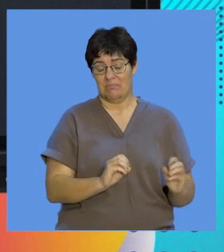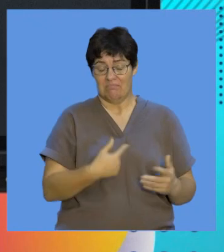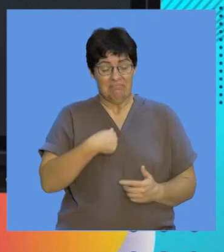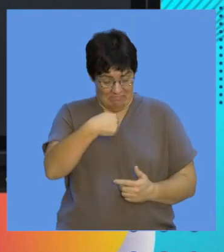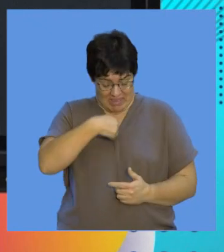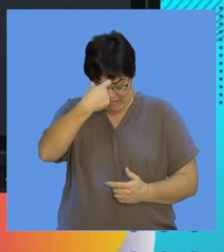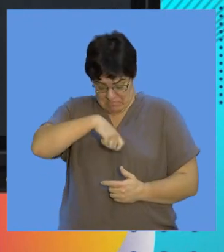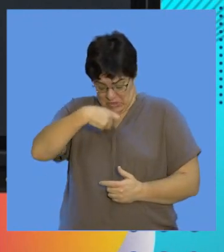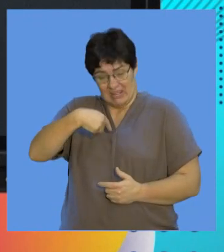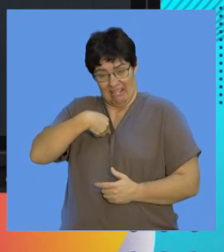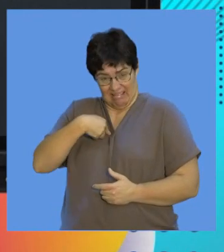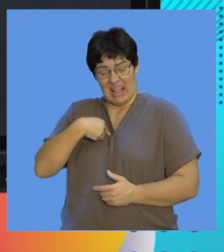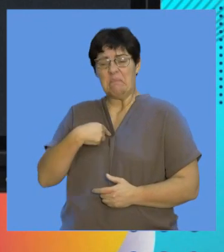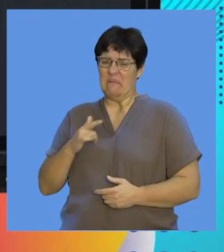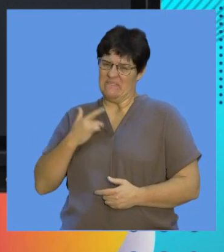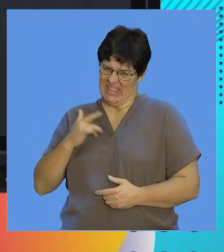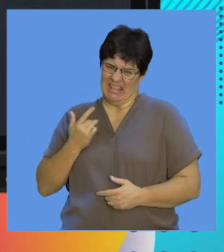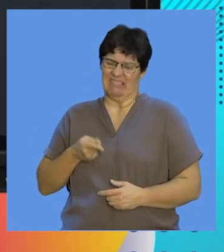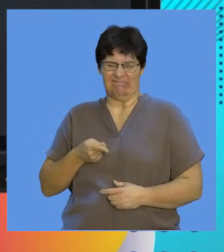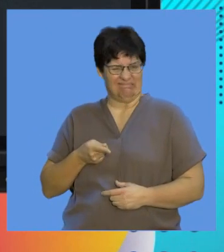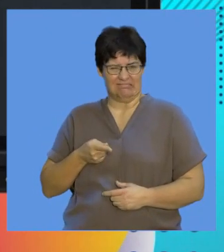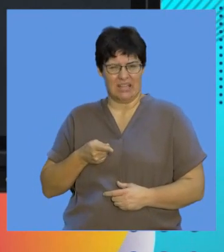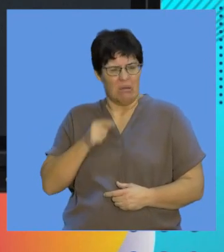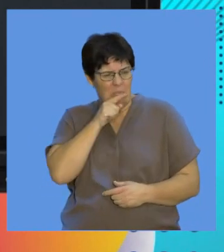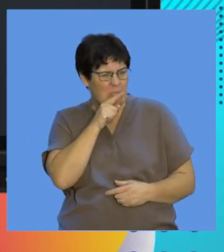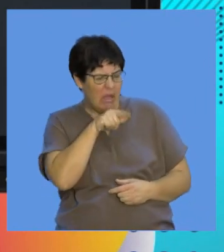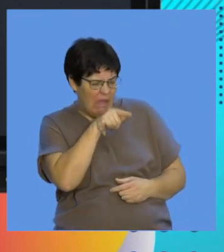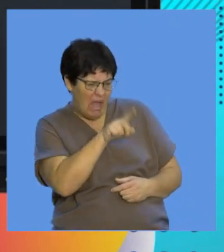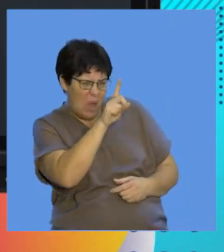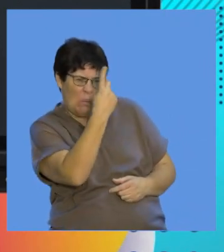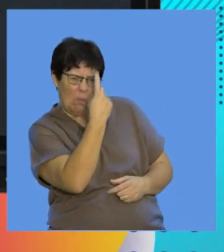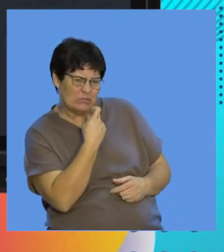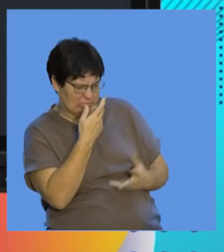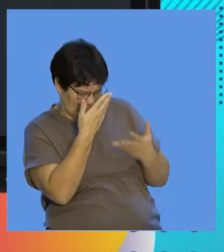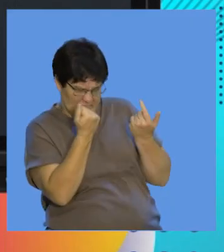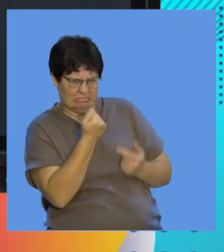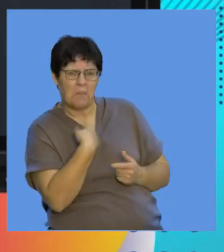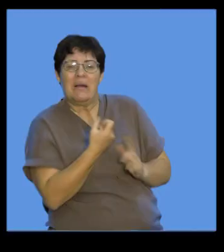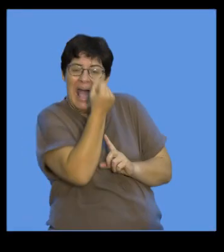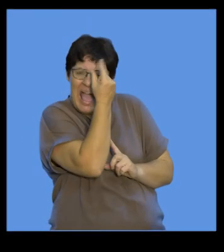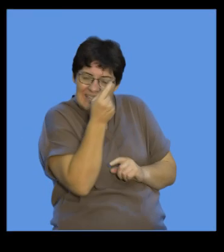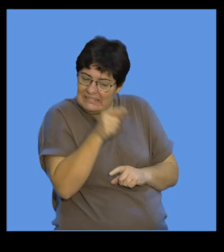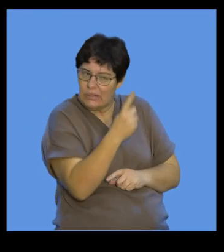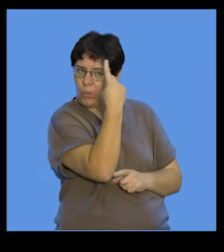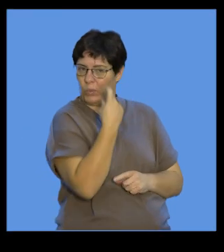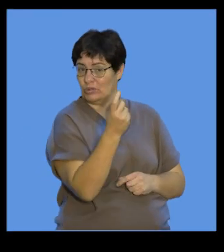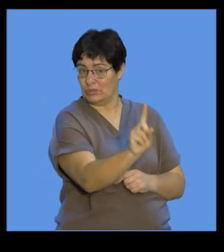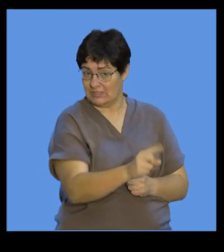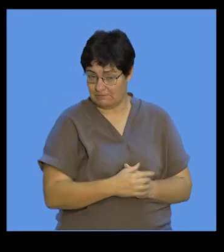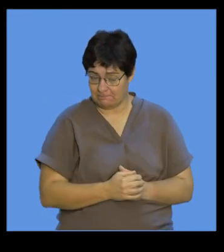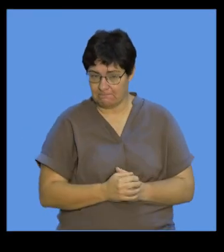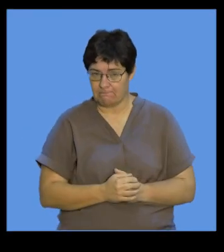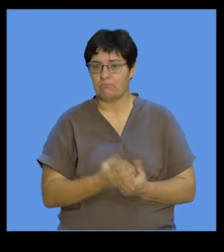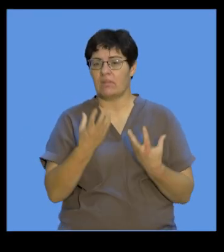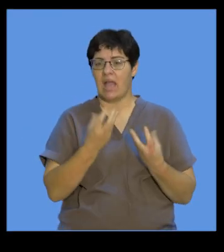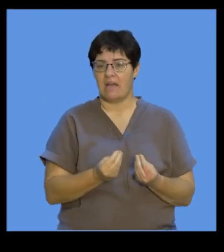personally feel that sometimes it's about understanding what they're asking you, okay? So let's look at the question. We have a ball